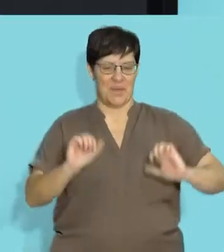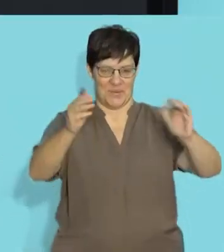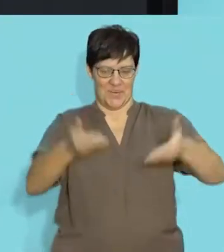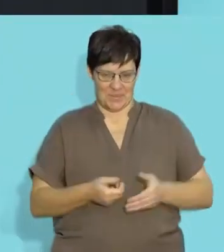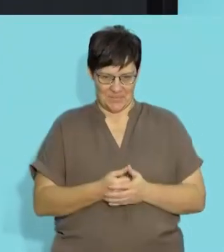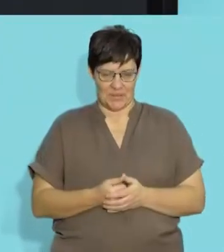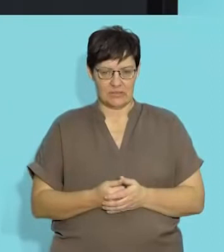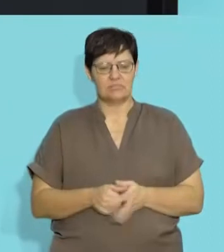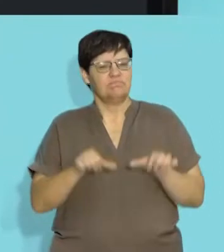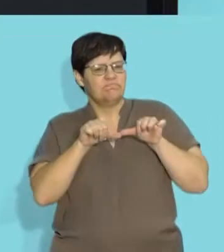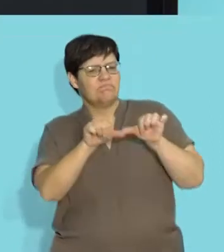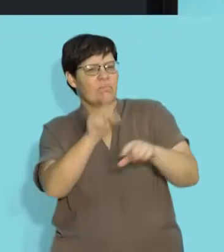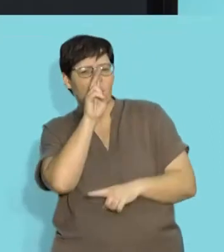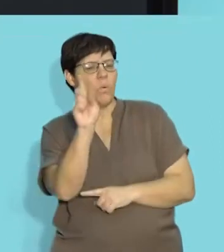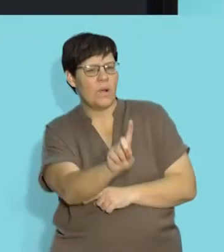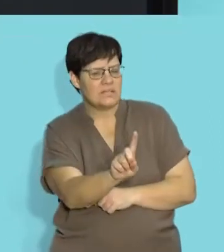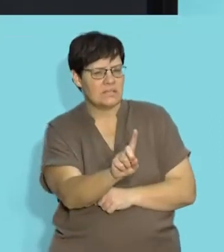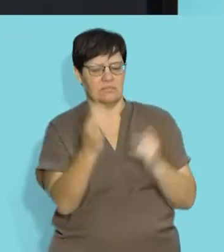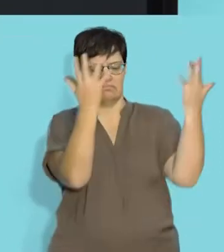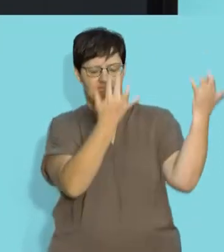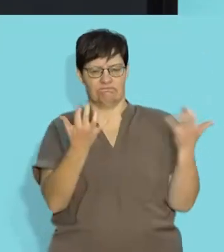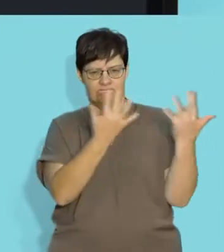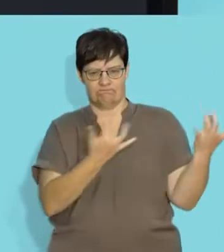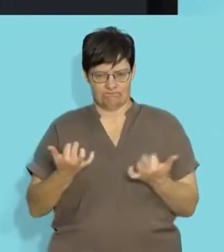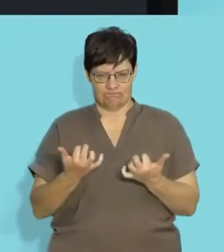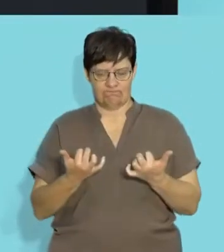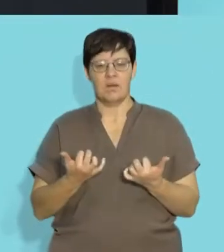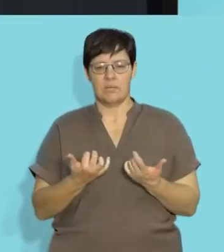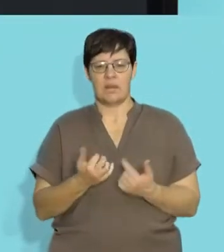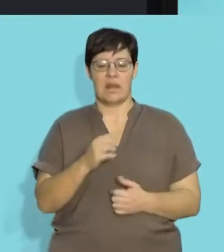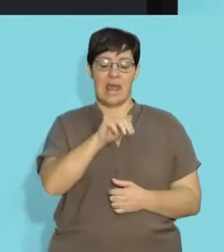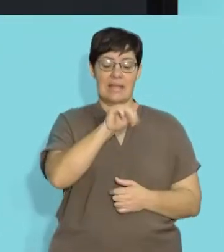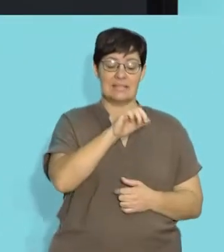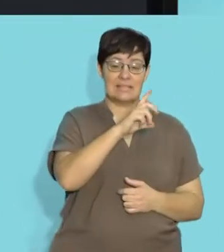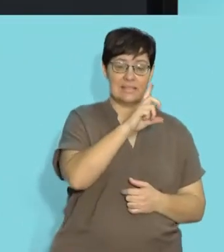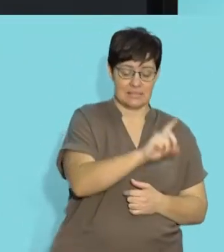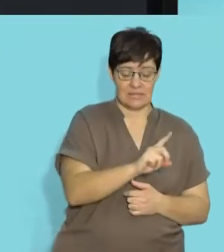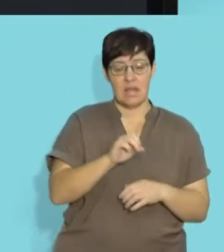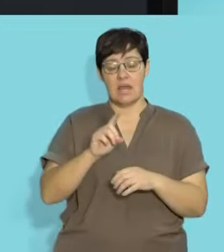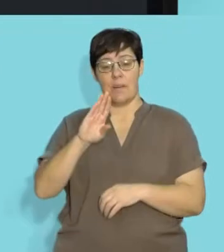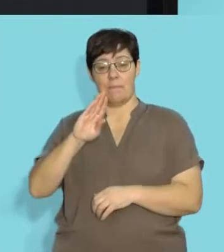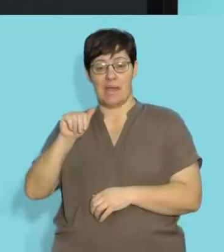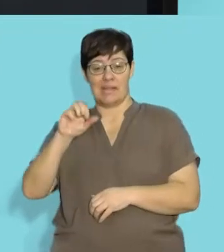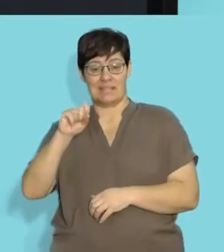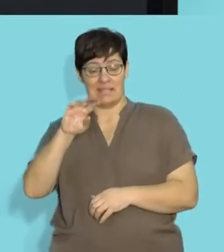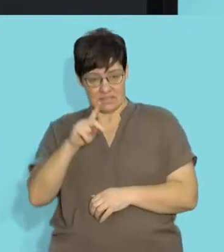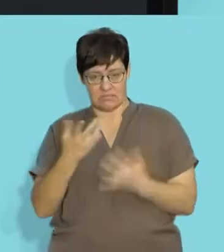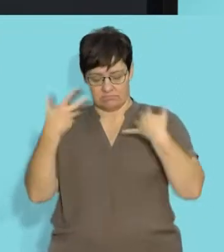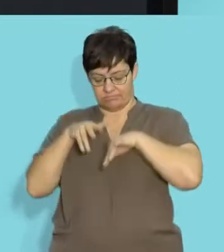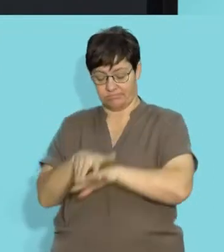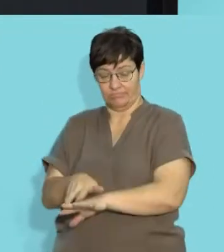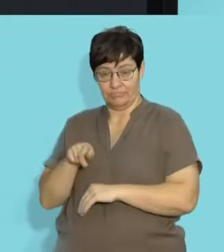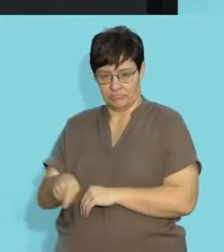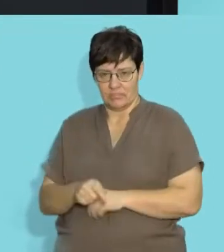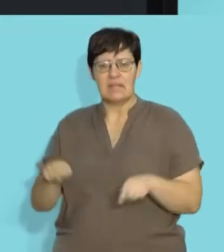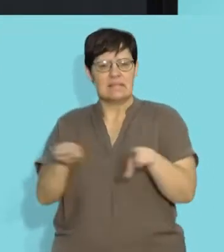Welcome back. We're still looking at calculations that have to do with the reactions of acids and bases. But also what is important,